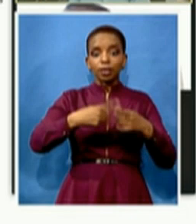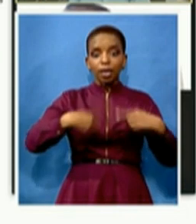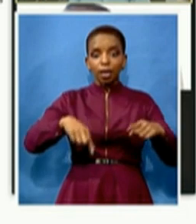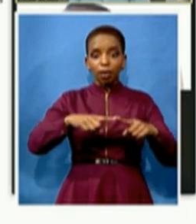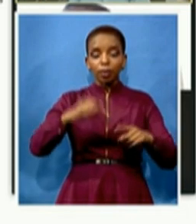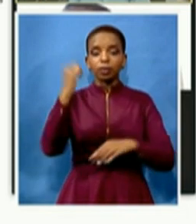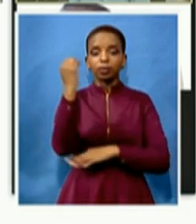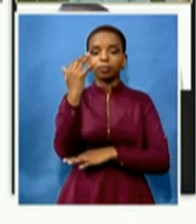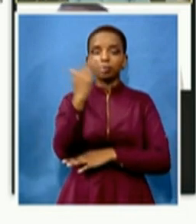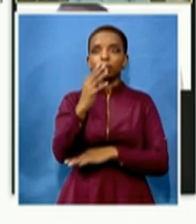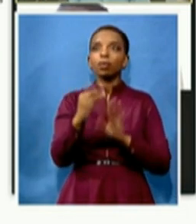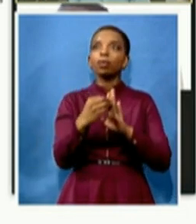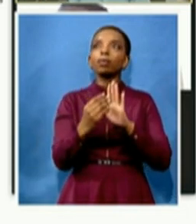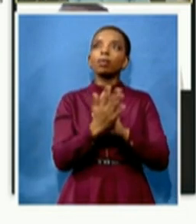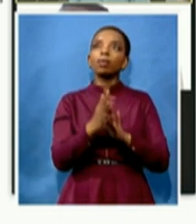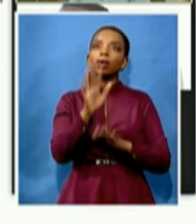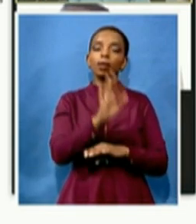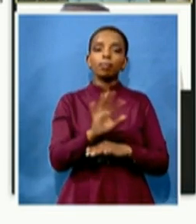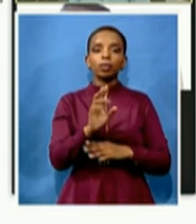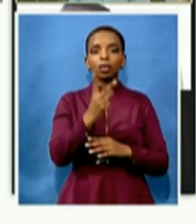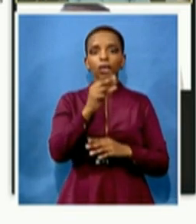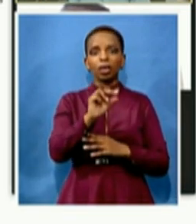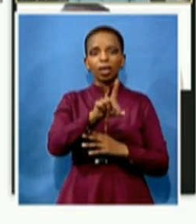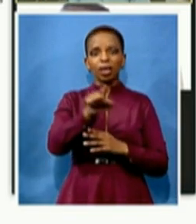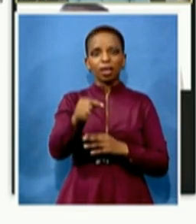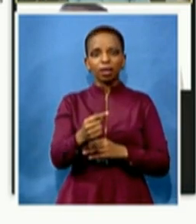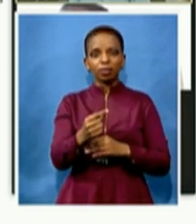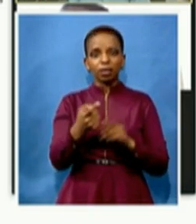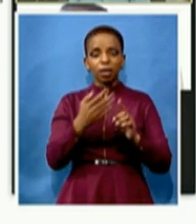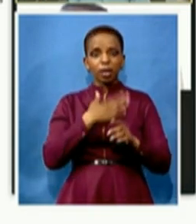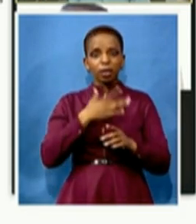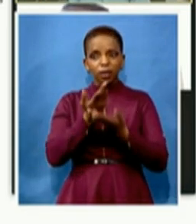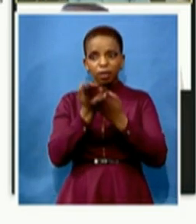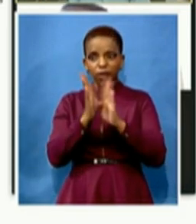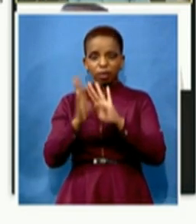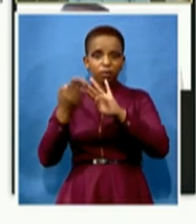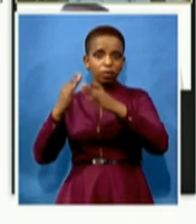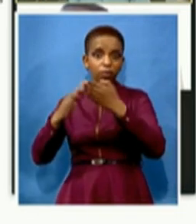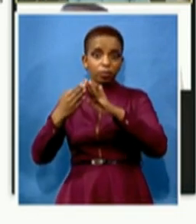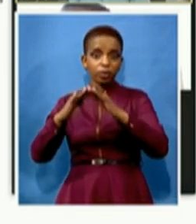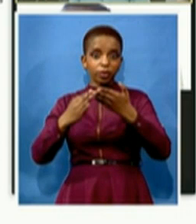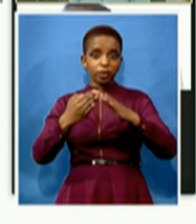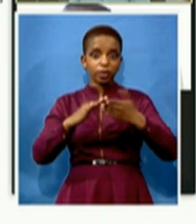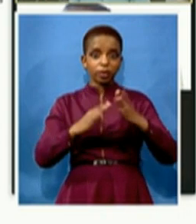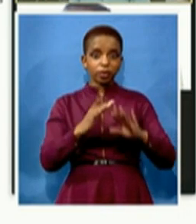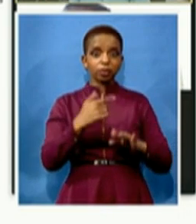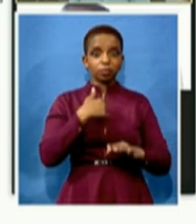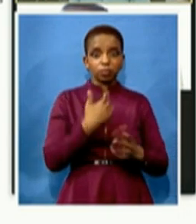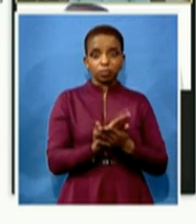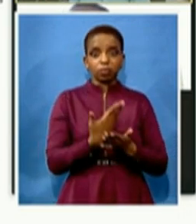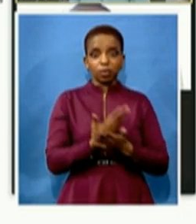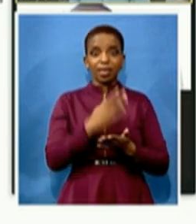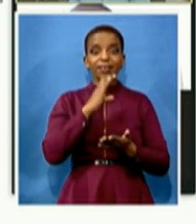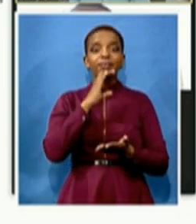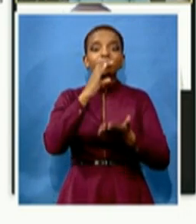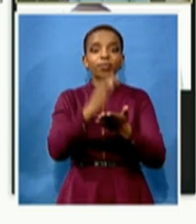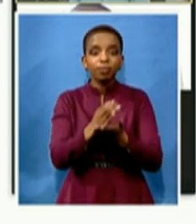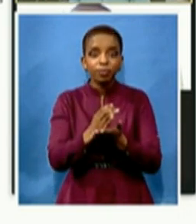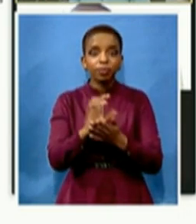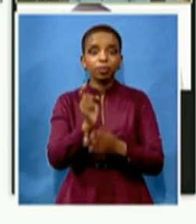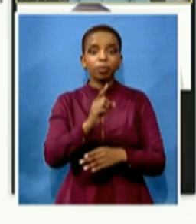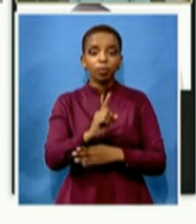community by now in various forums. I can tell you they don't hold back their criticism and input, so we